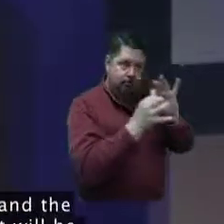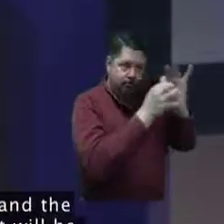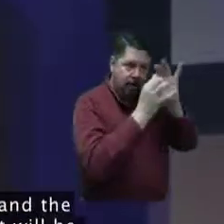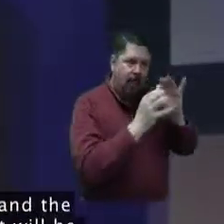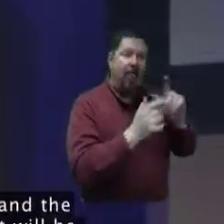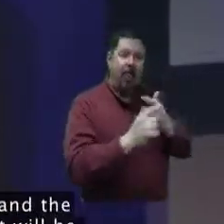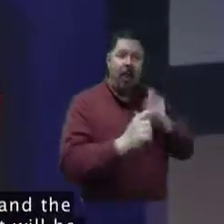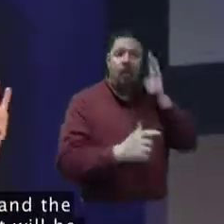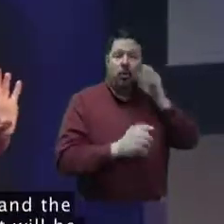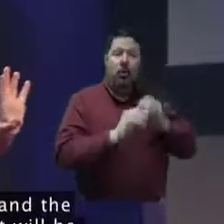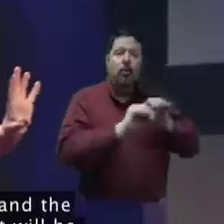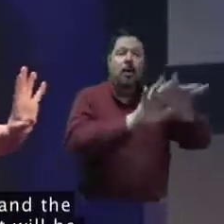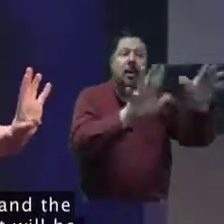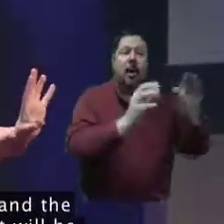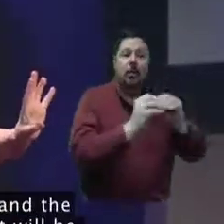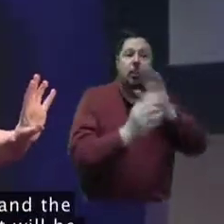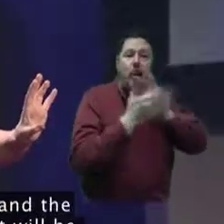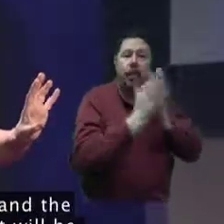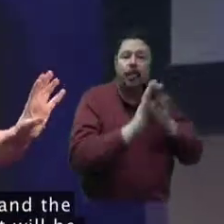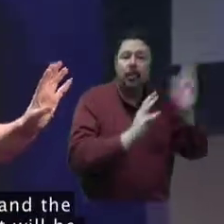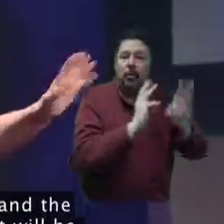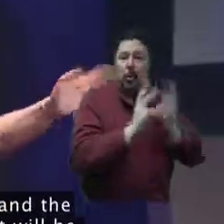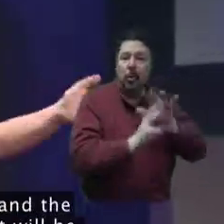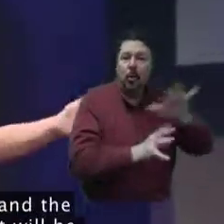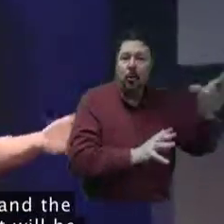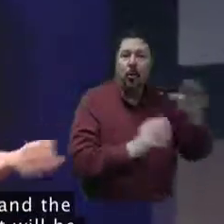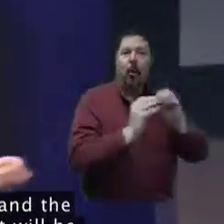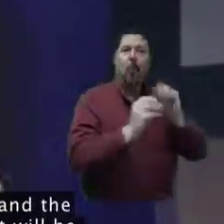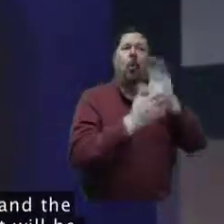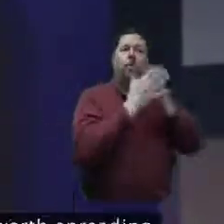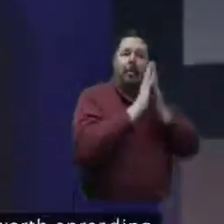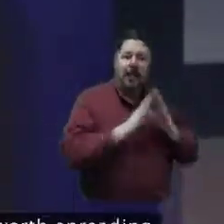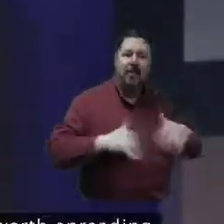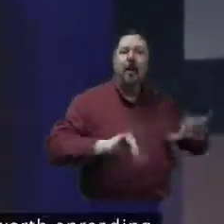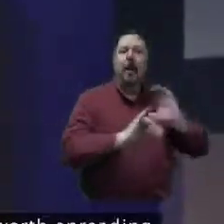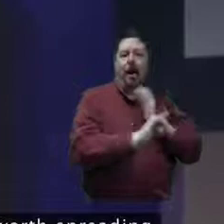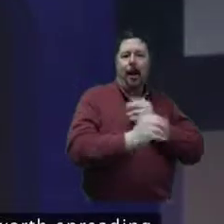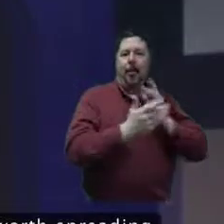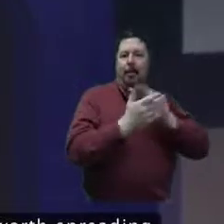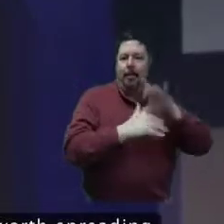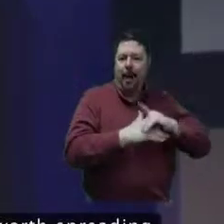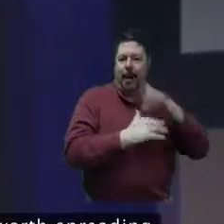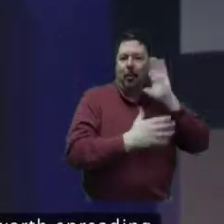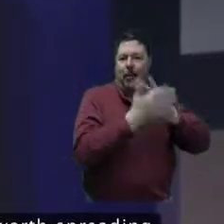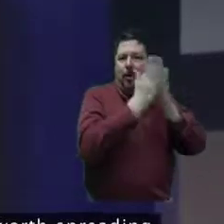peace we will project into the world, and the more peaceful our planet will be.